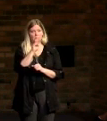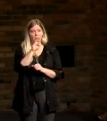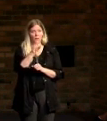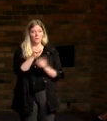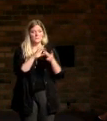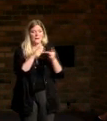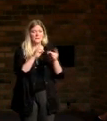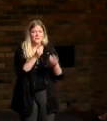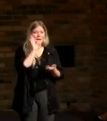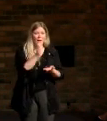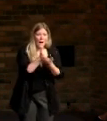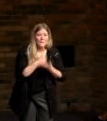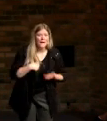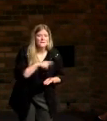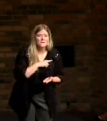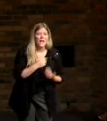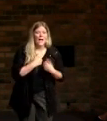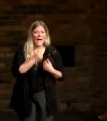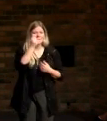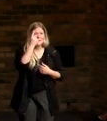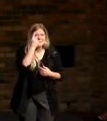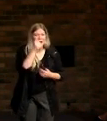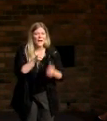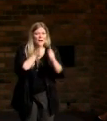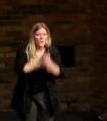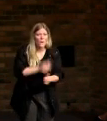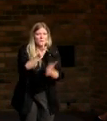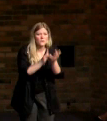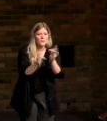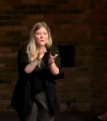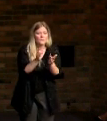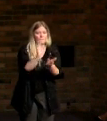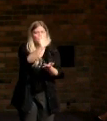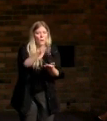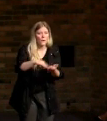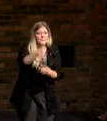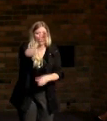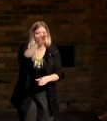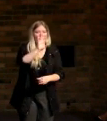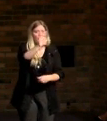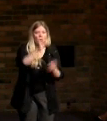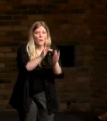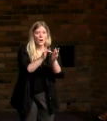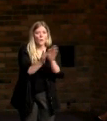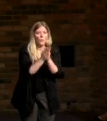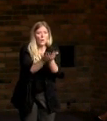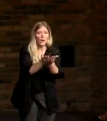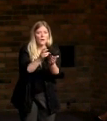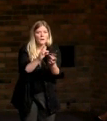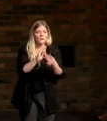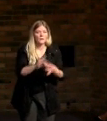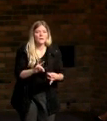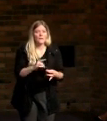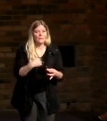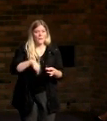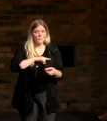us? Help us have insight according to your spirit, according to your word, that we may be people who